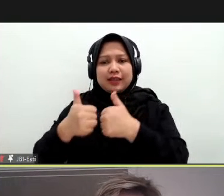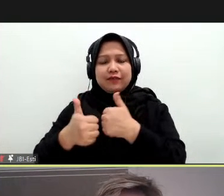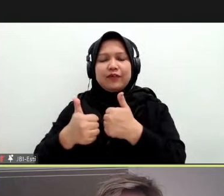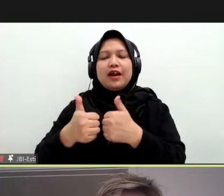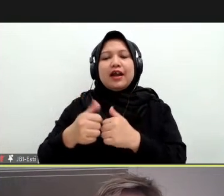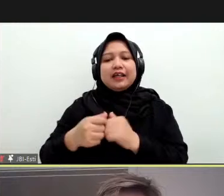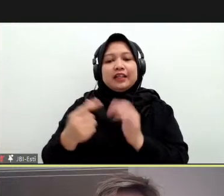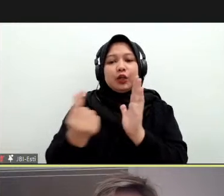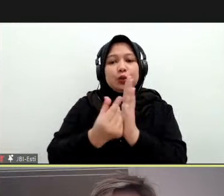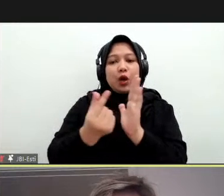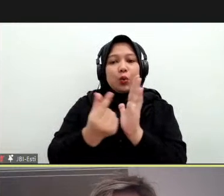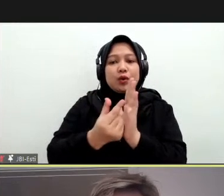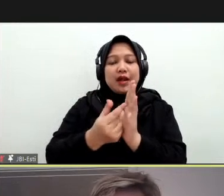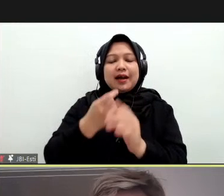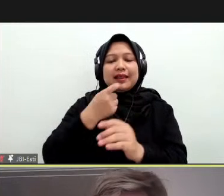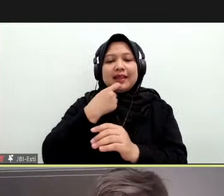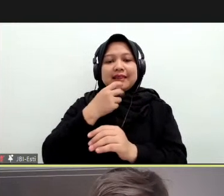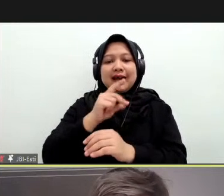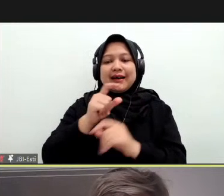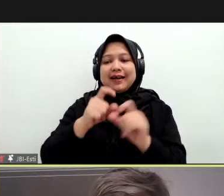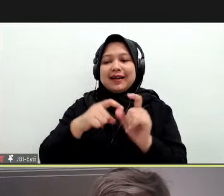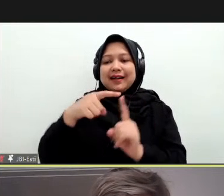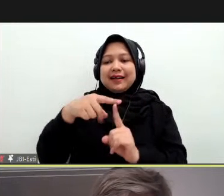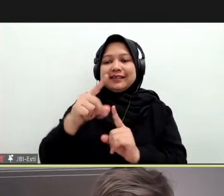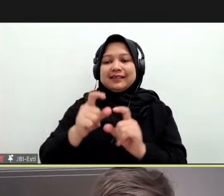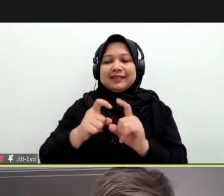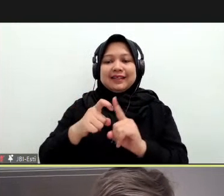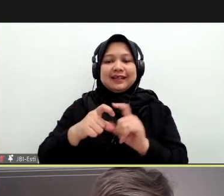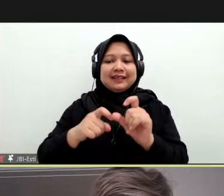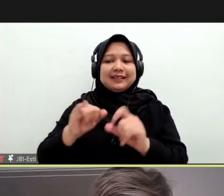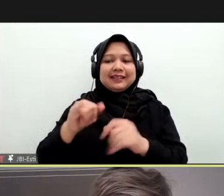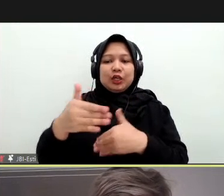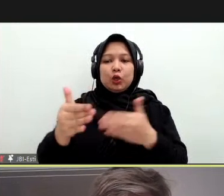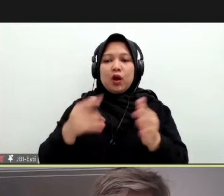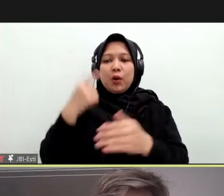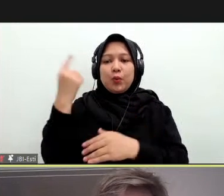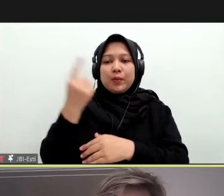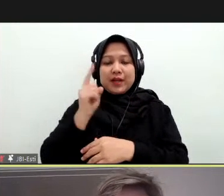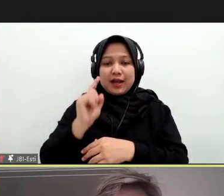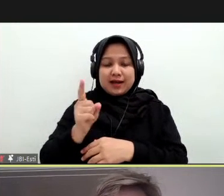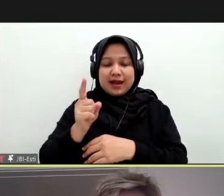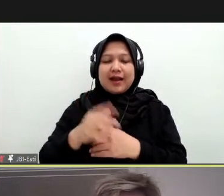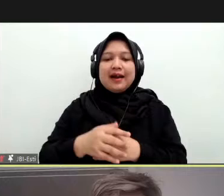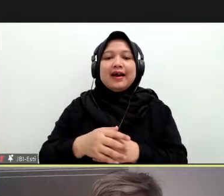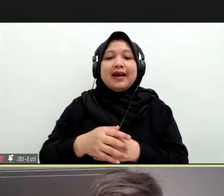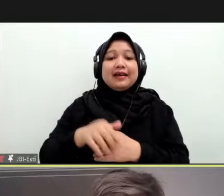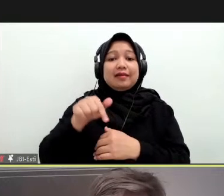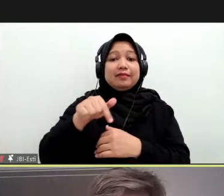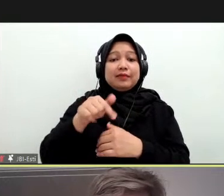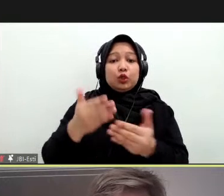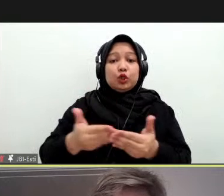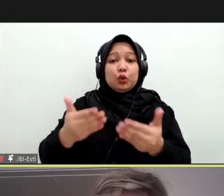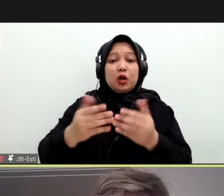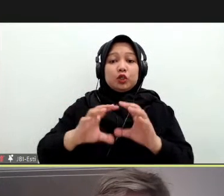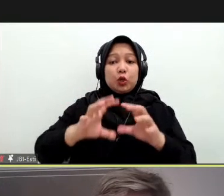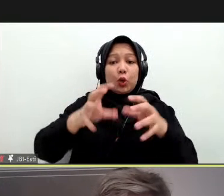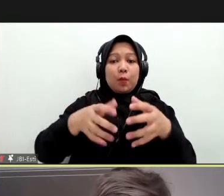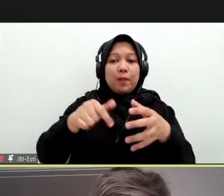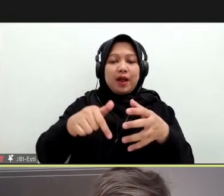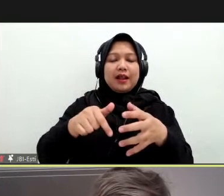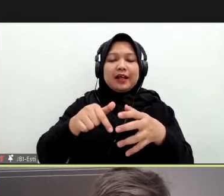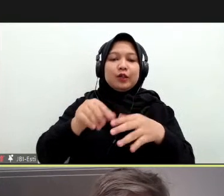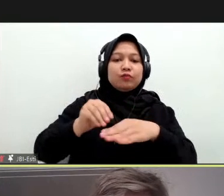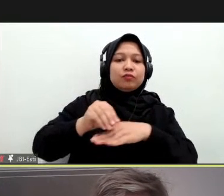is that this global trend is relevant not only for human rights organizations, but also for civil society working